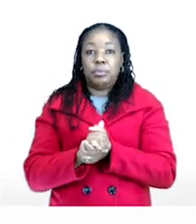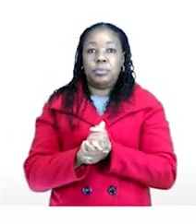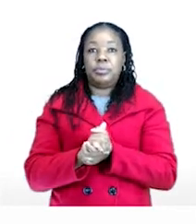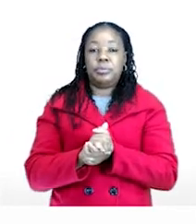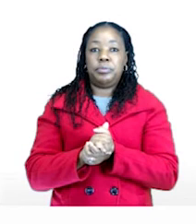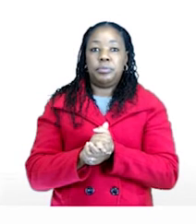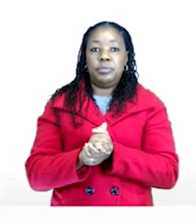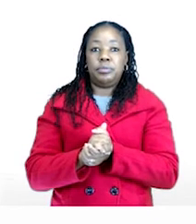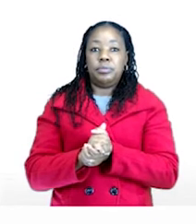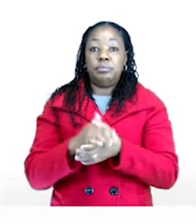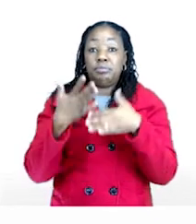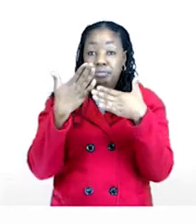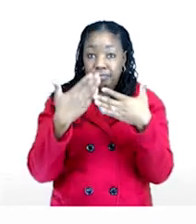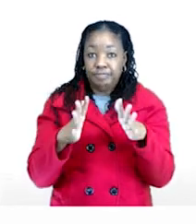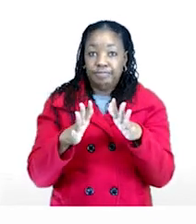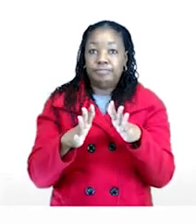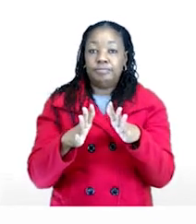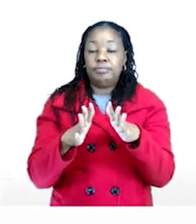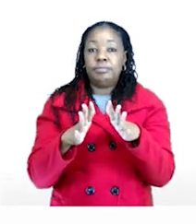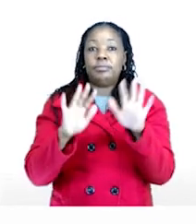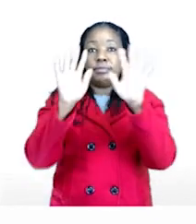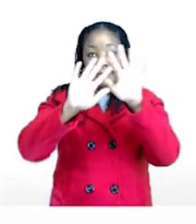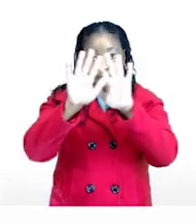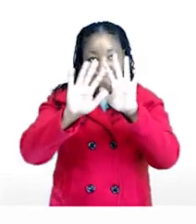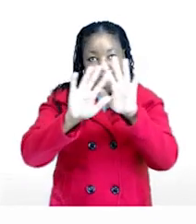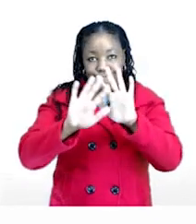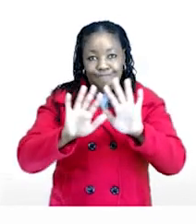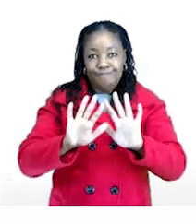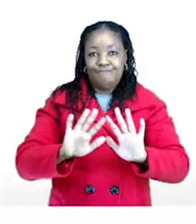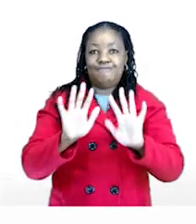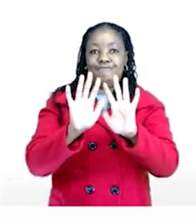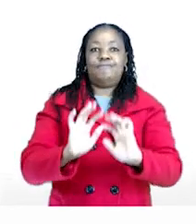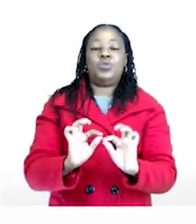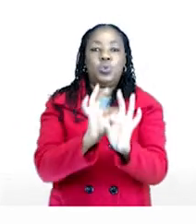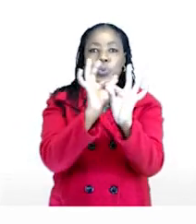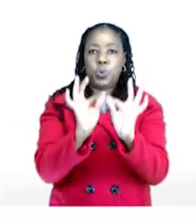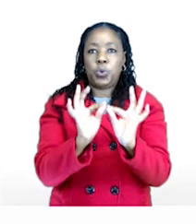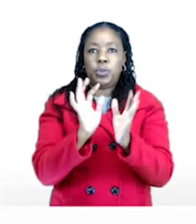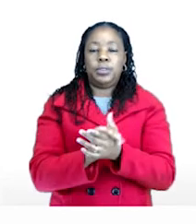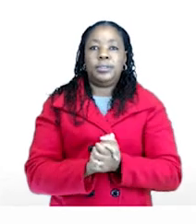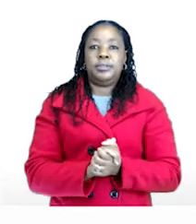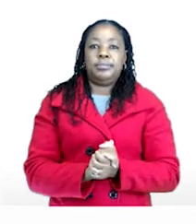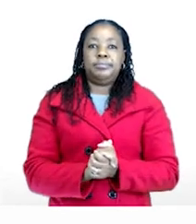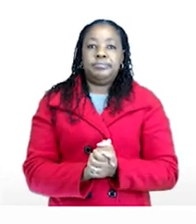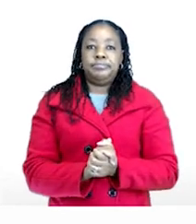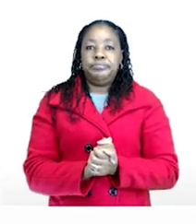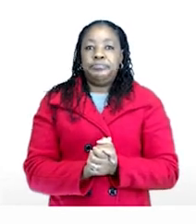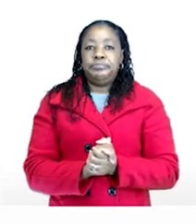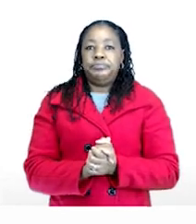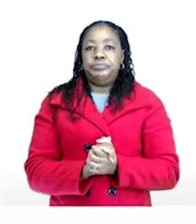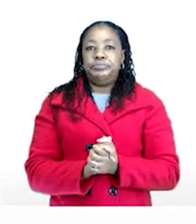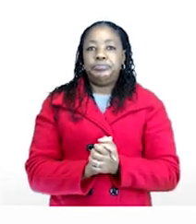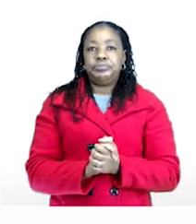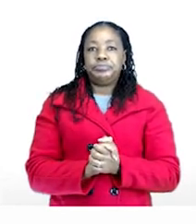I would like you to color in all the pictures as the instruction has been given at the top page